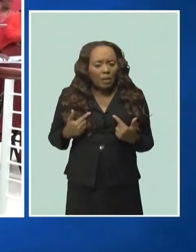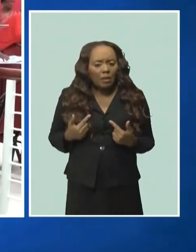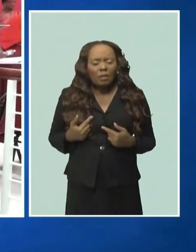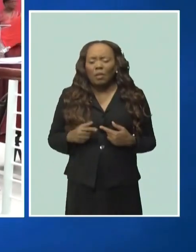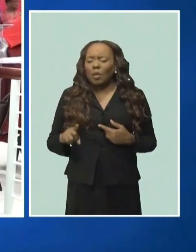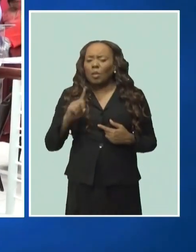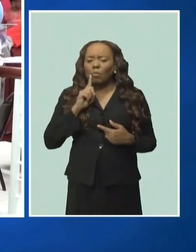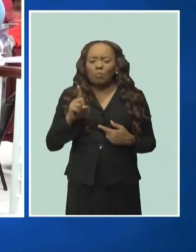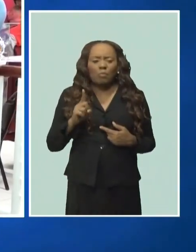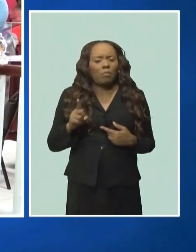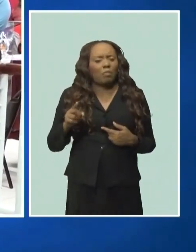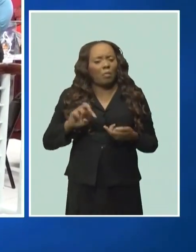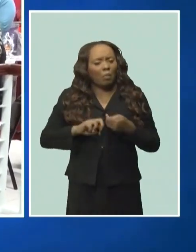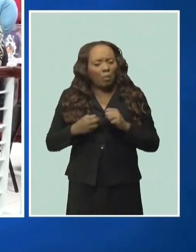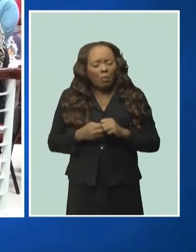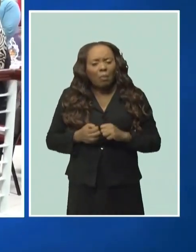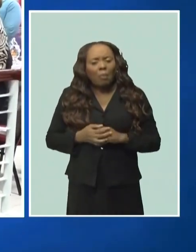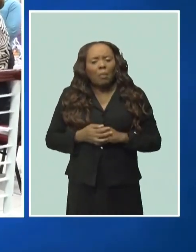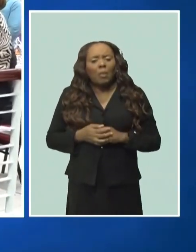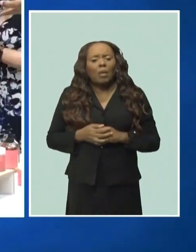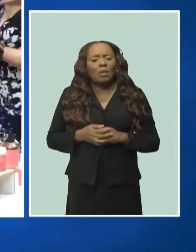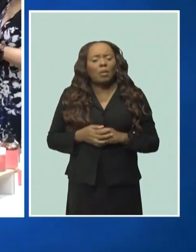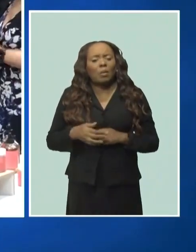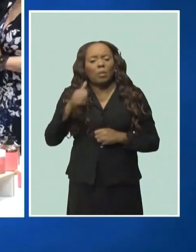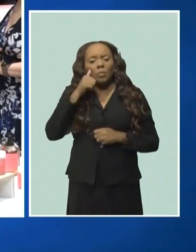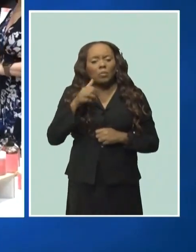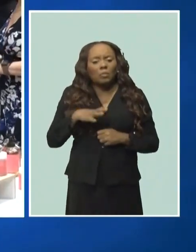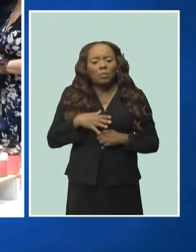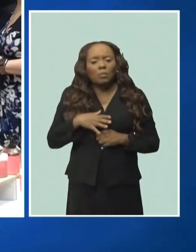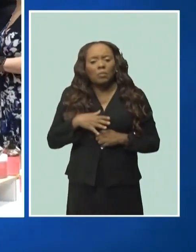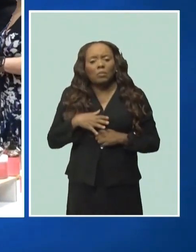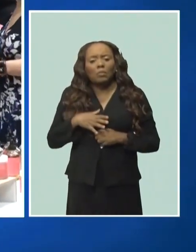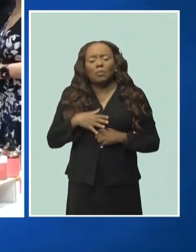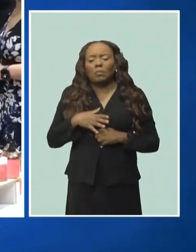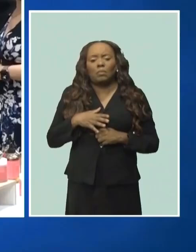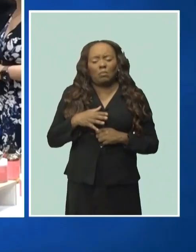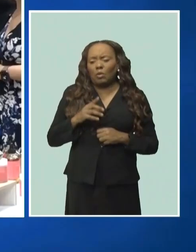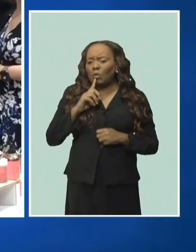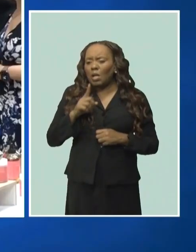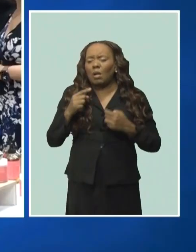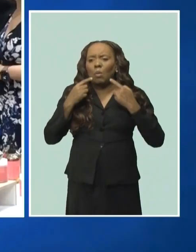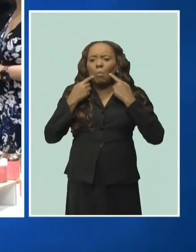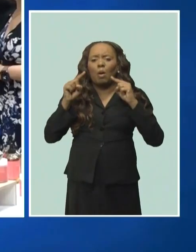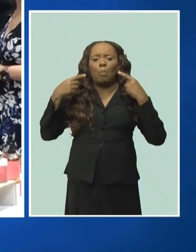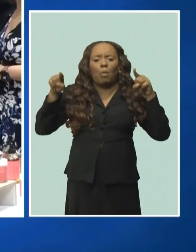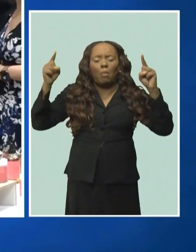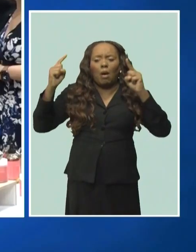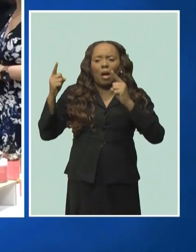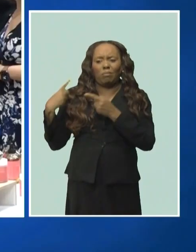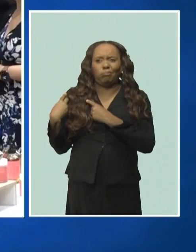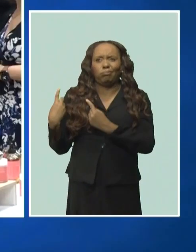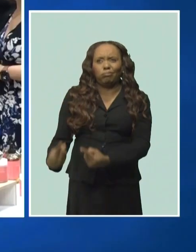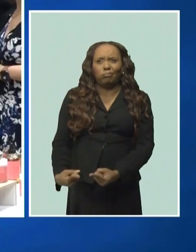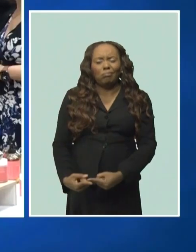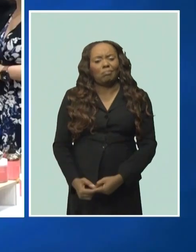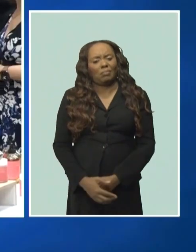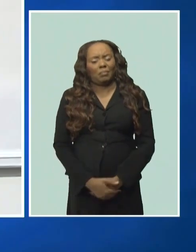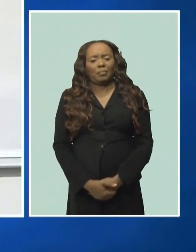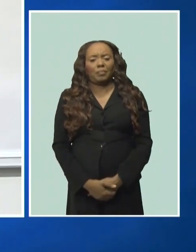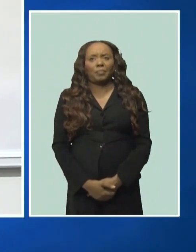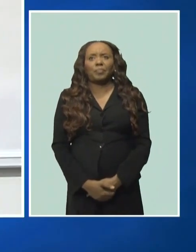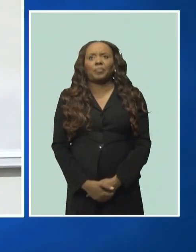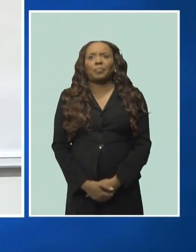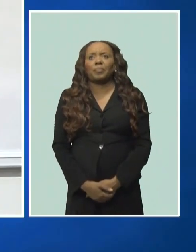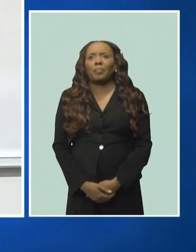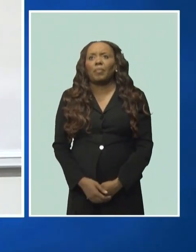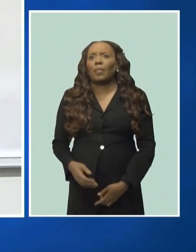particular stages of life. She says this is worrisome for her after all the strides that have been made. We spent a